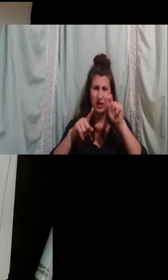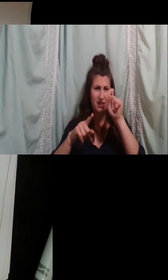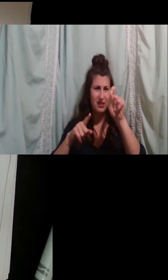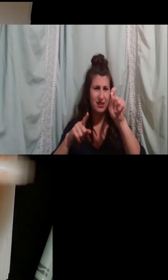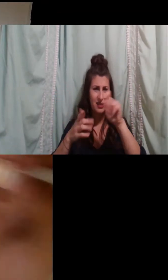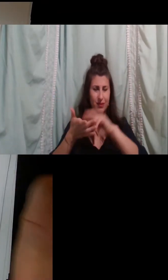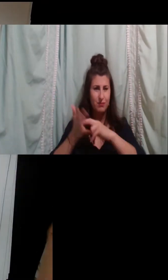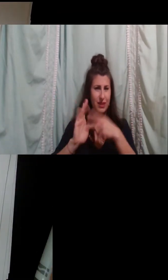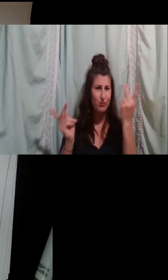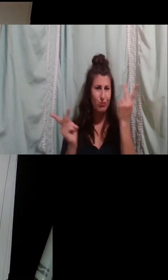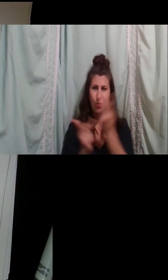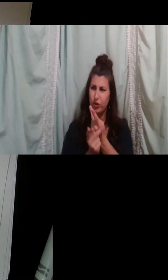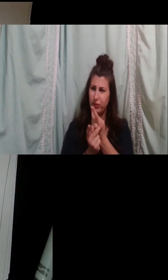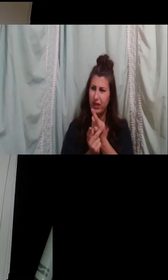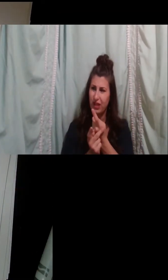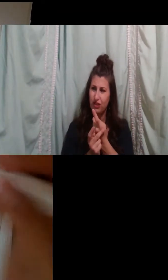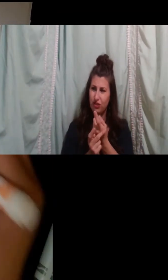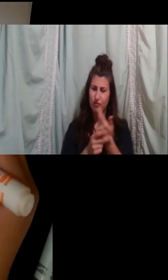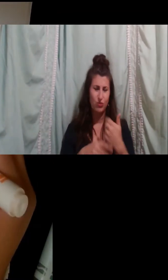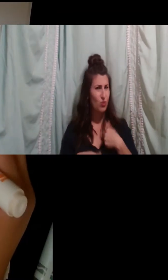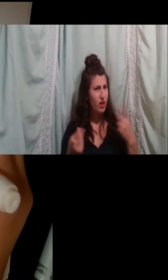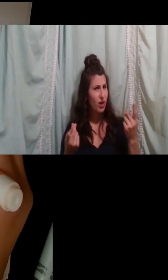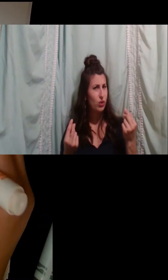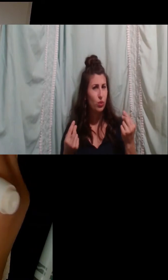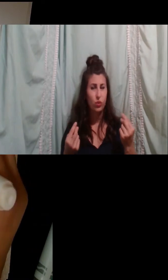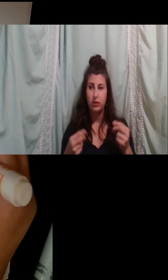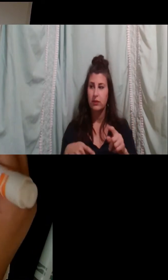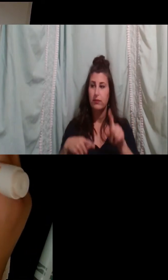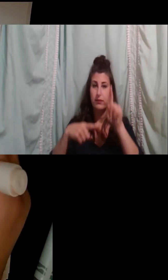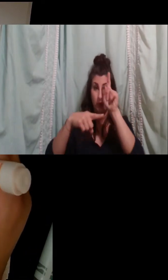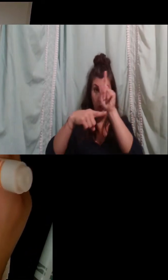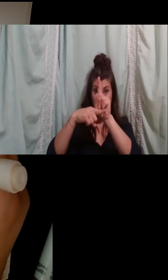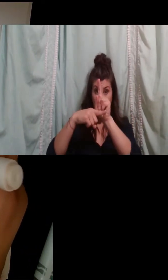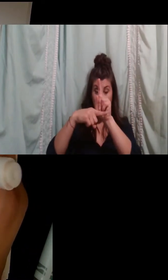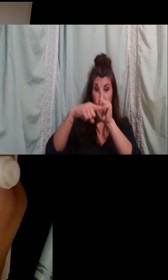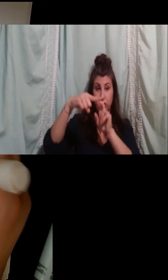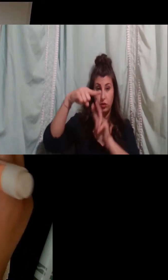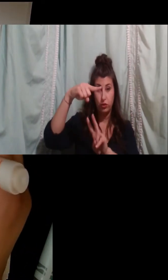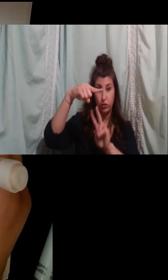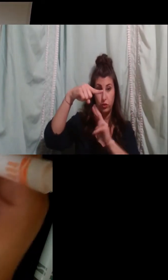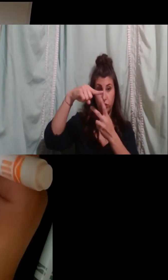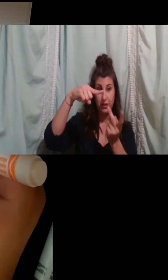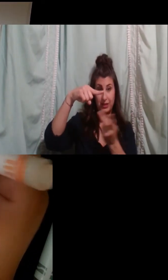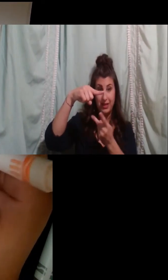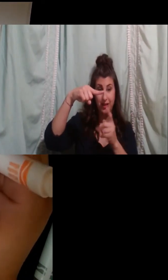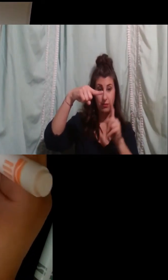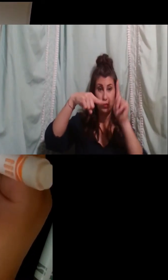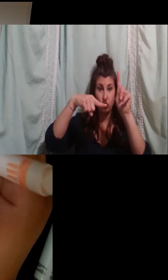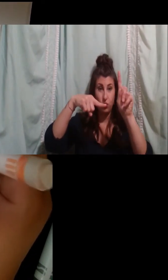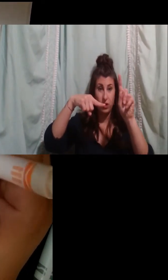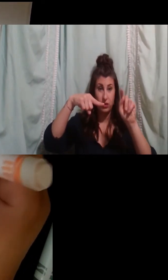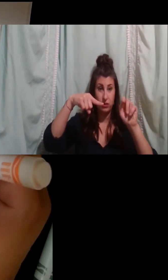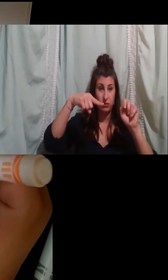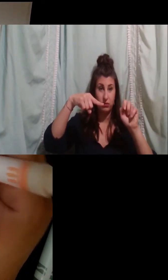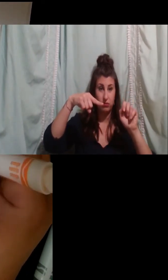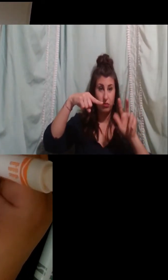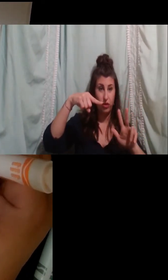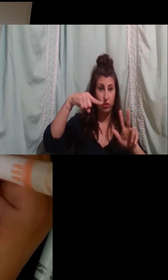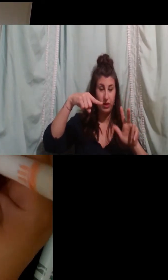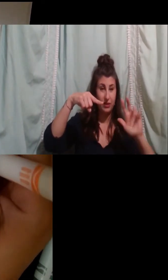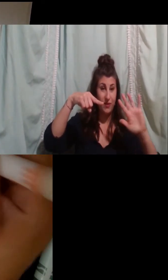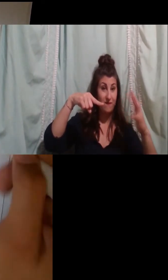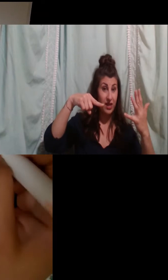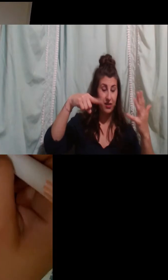dots mean multiplication. So all I'm going to do is say 1 over 2 squared times 1 over 3